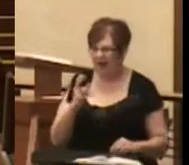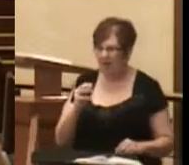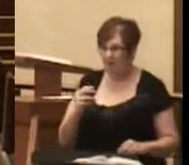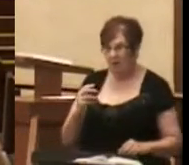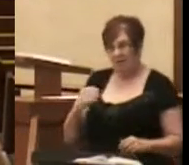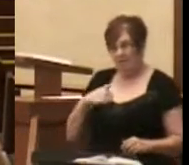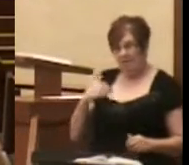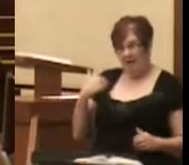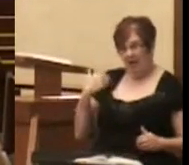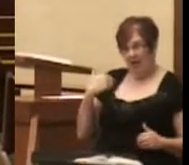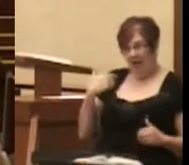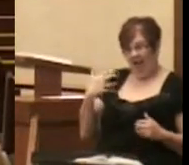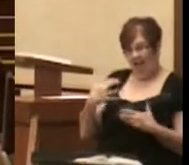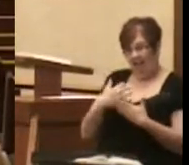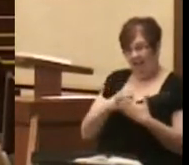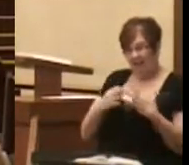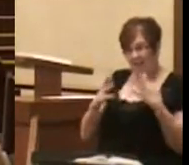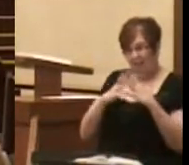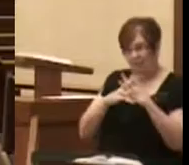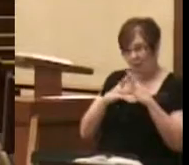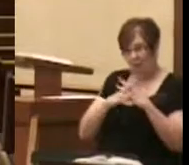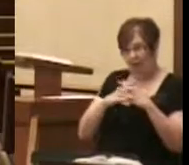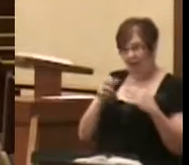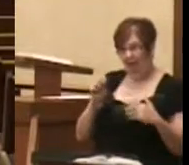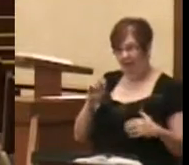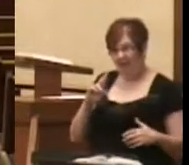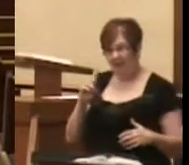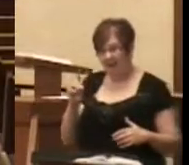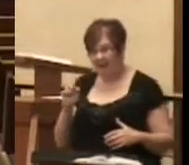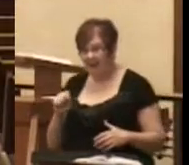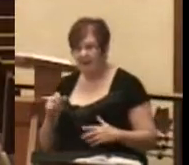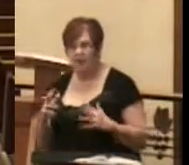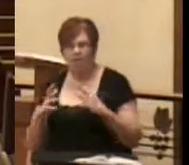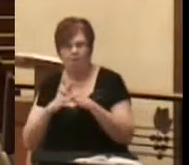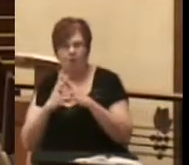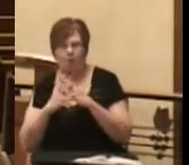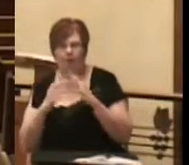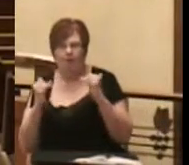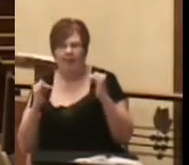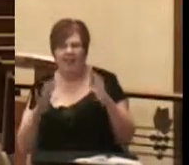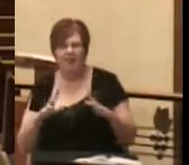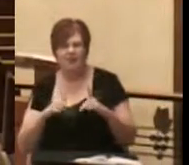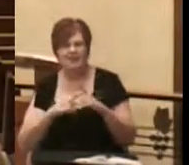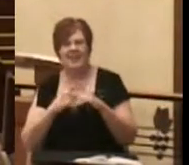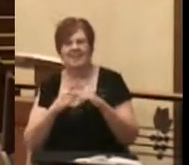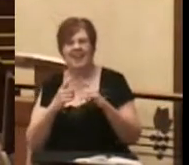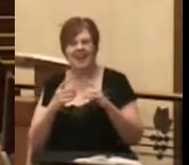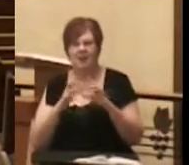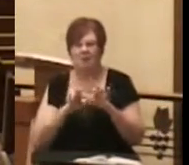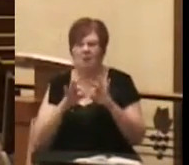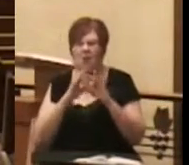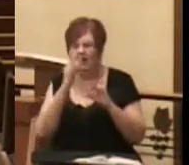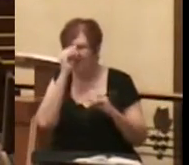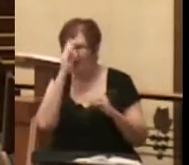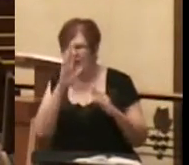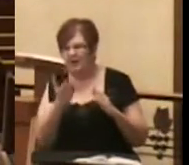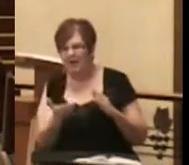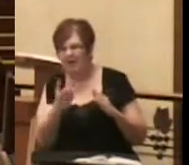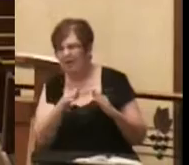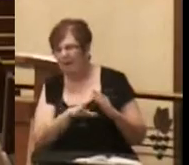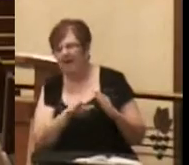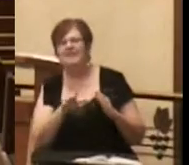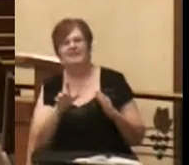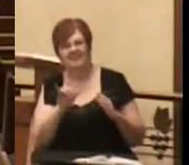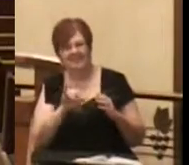football cards, and they had the picture of the football player on the front side and then all the vital information on the back. And these are kind of